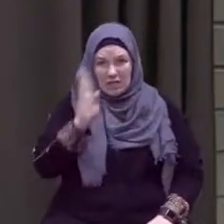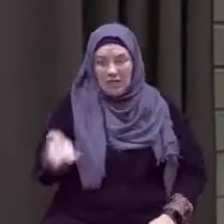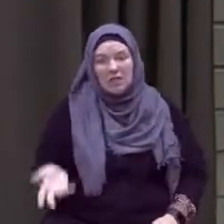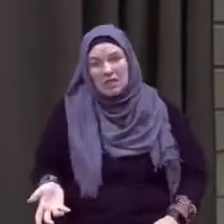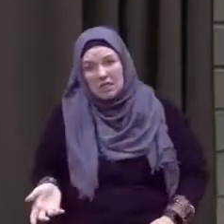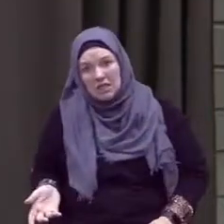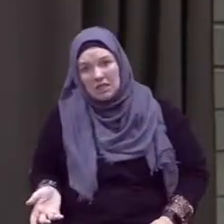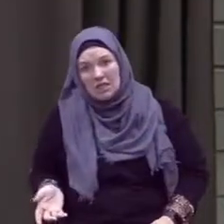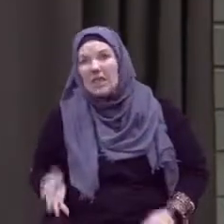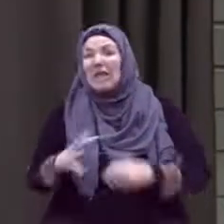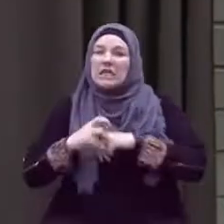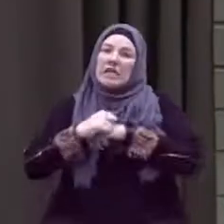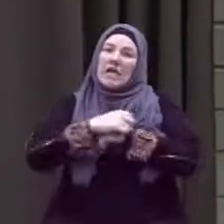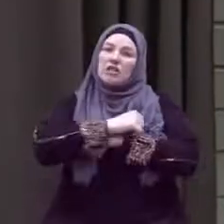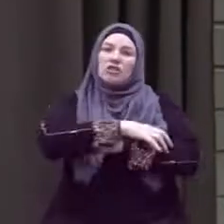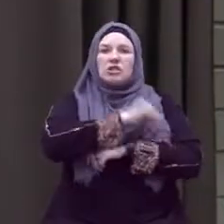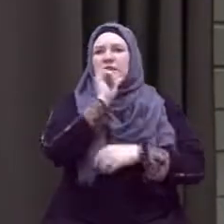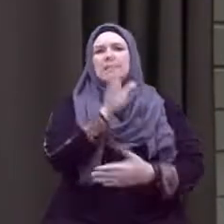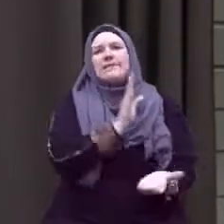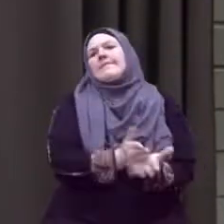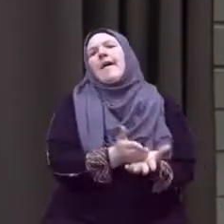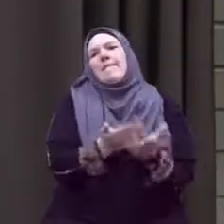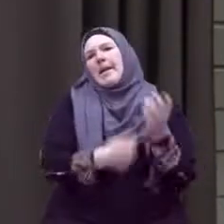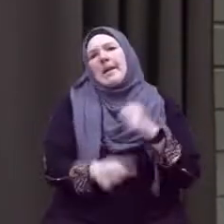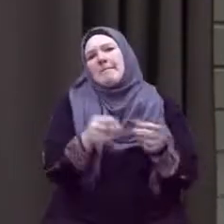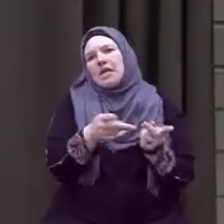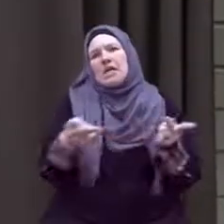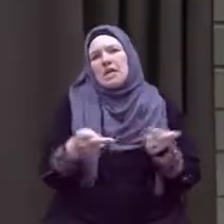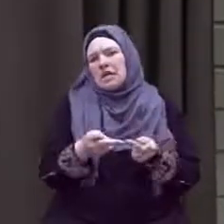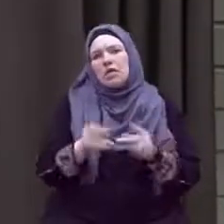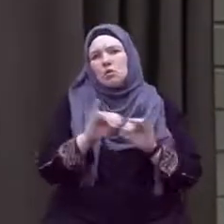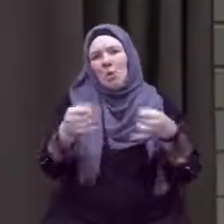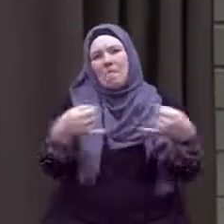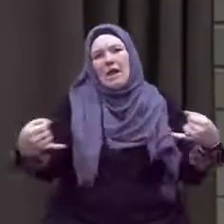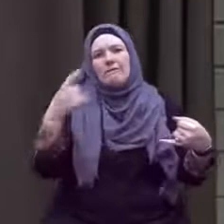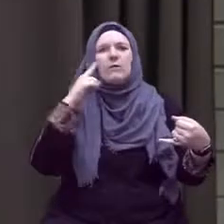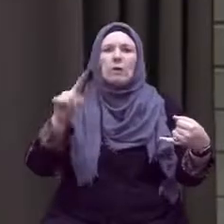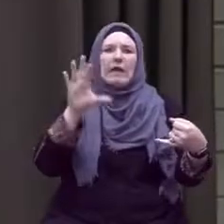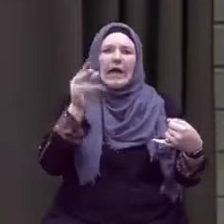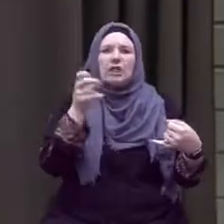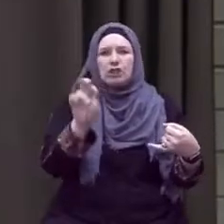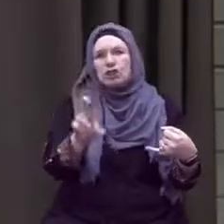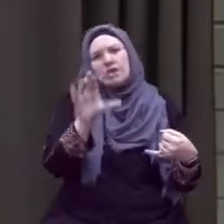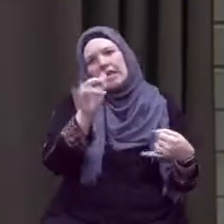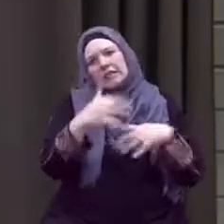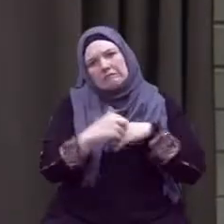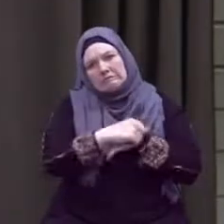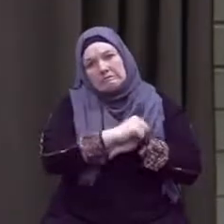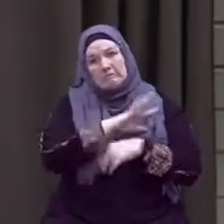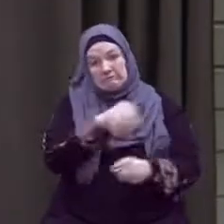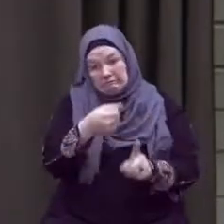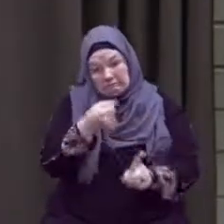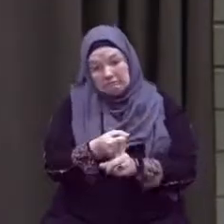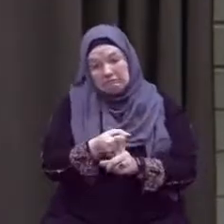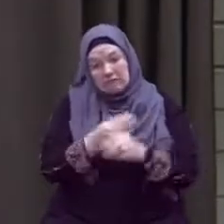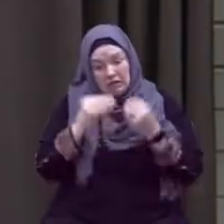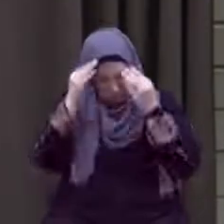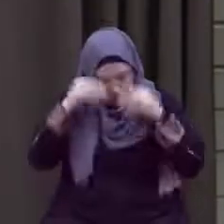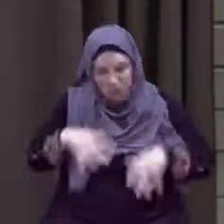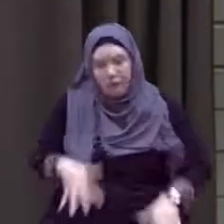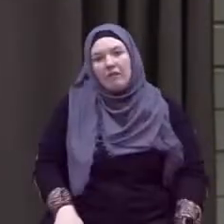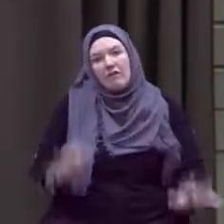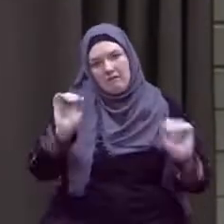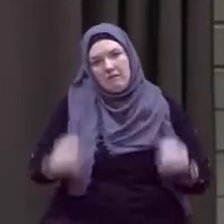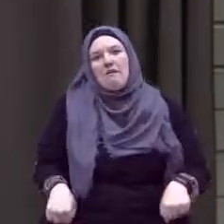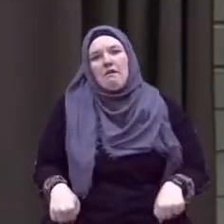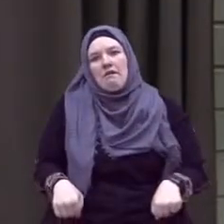It doesn't settle at any border. There are no boundaries for cancer. Once it hits, it goes